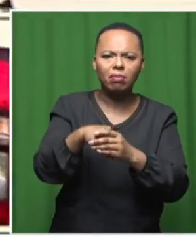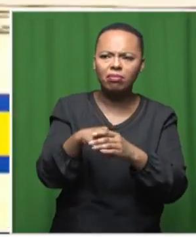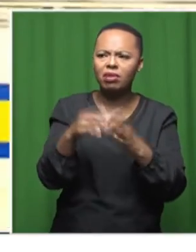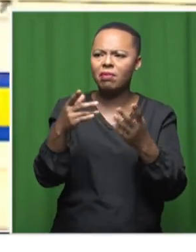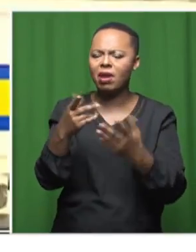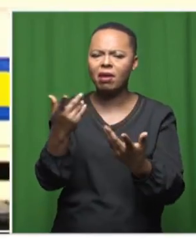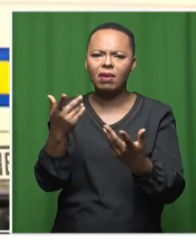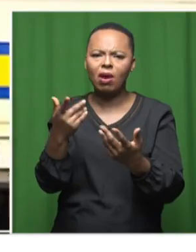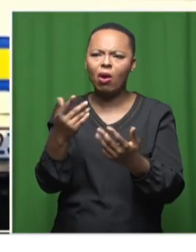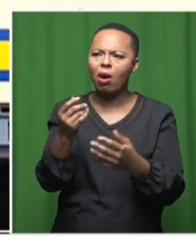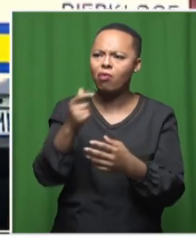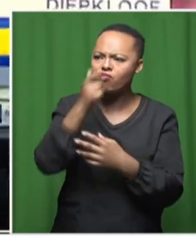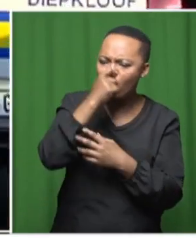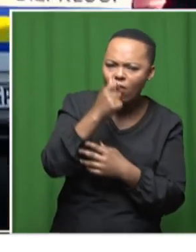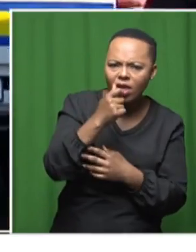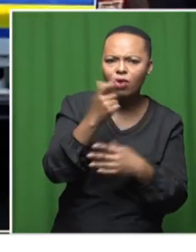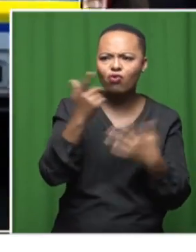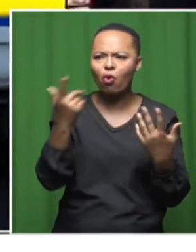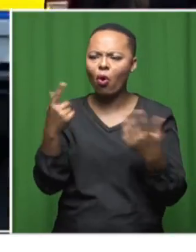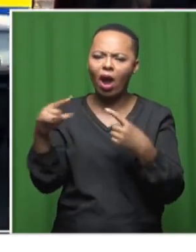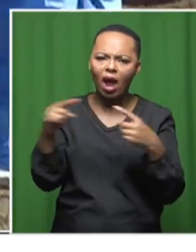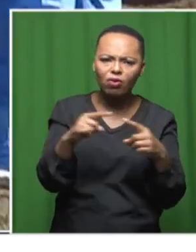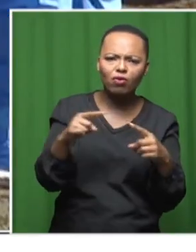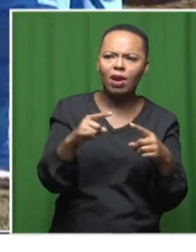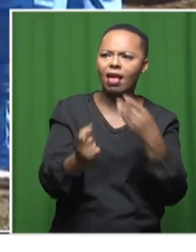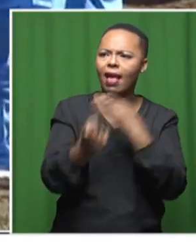are bullied, or whatever the case may be.